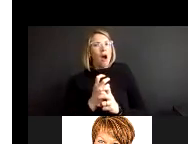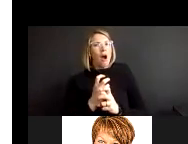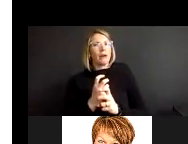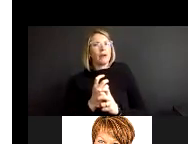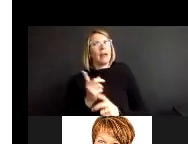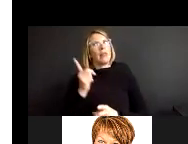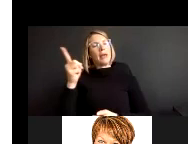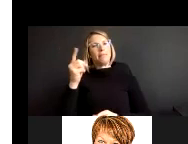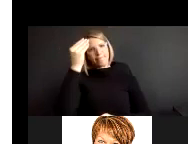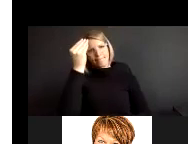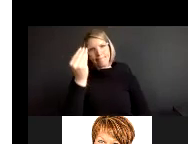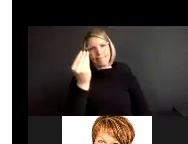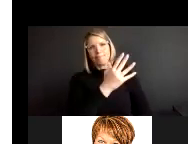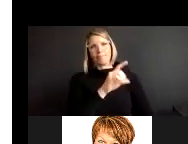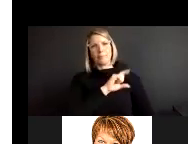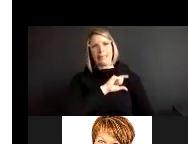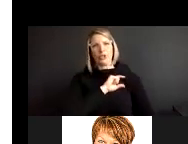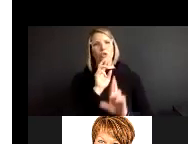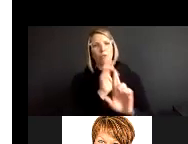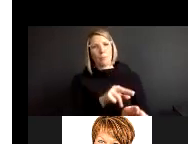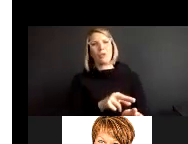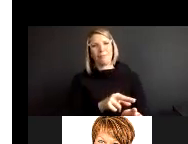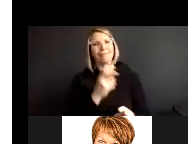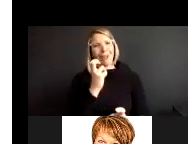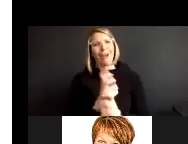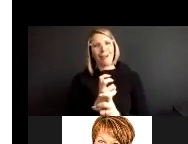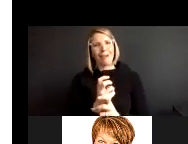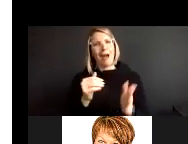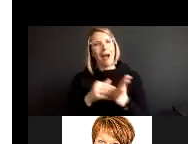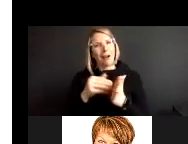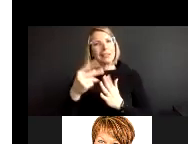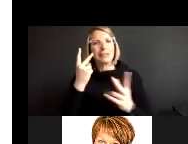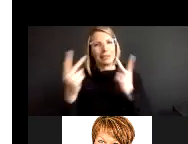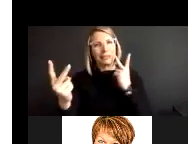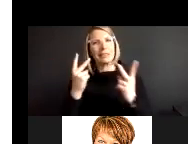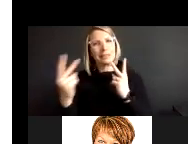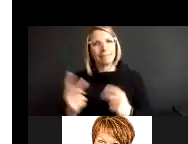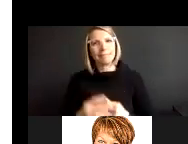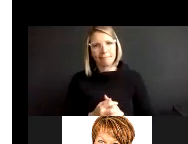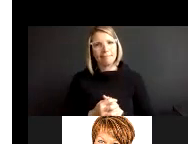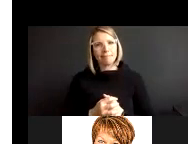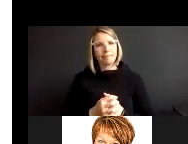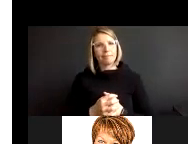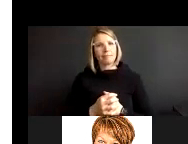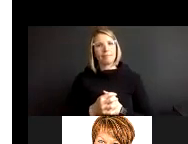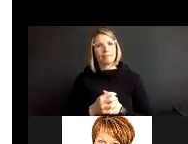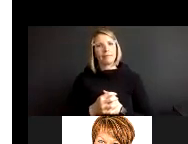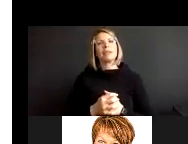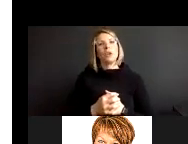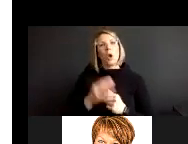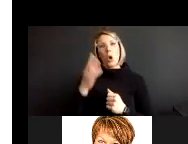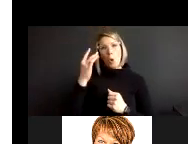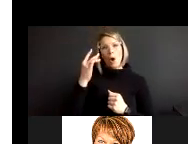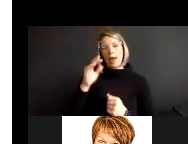ask for help. So that's why we see, and certainly we see it with the work that the network does, abuse and